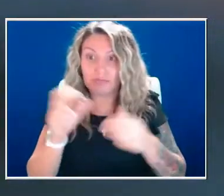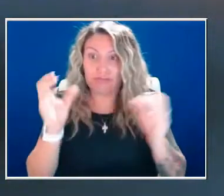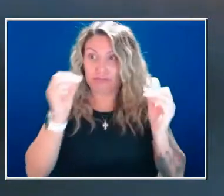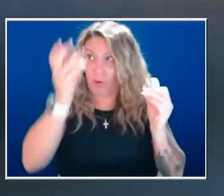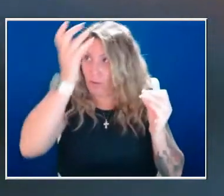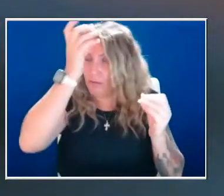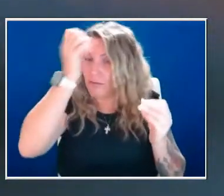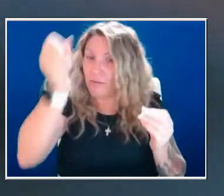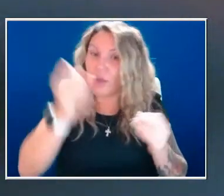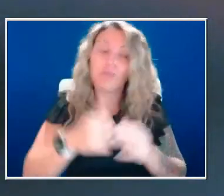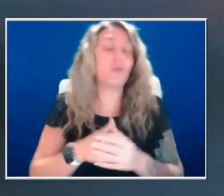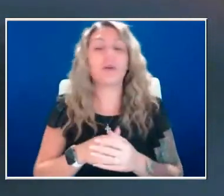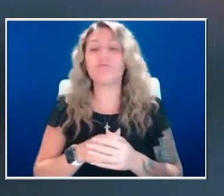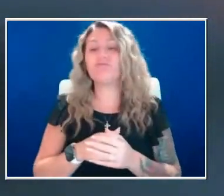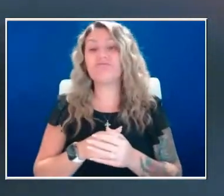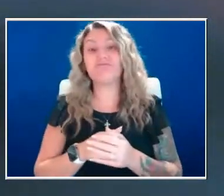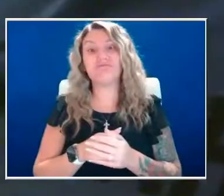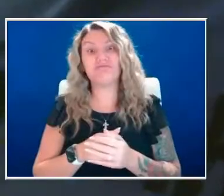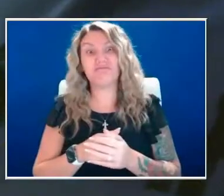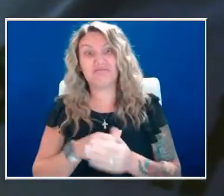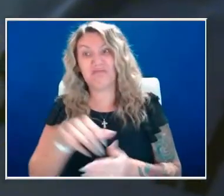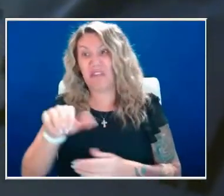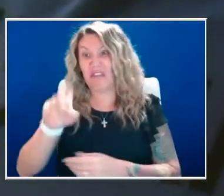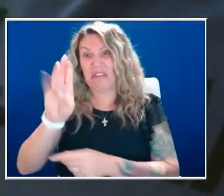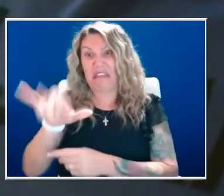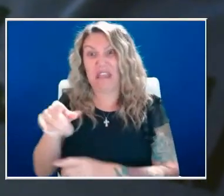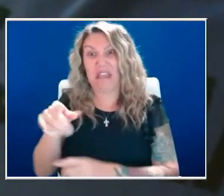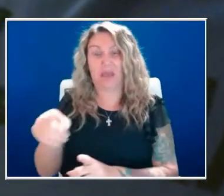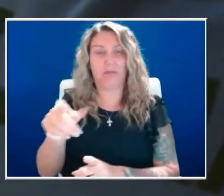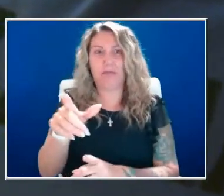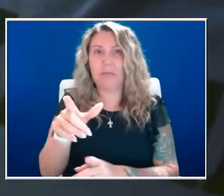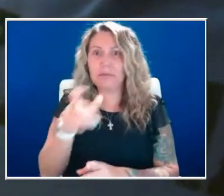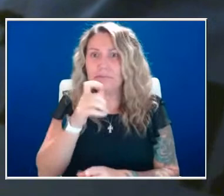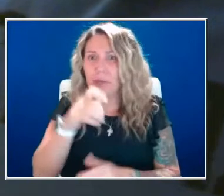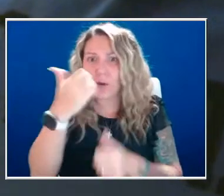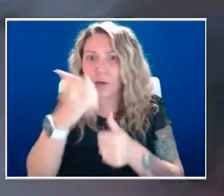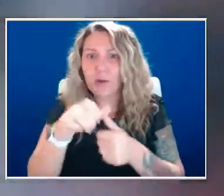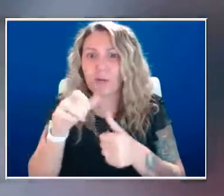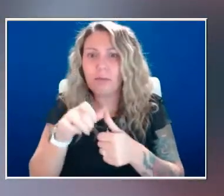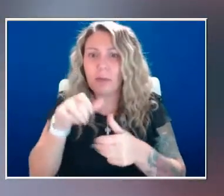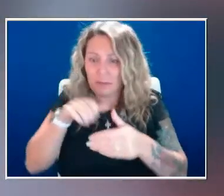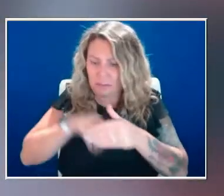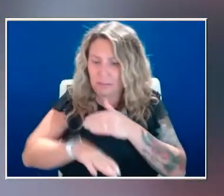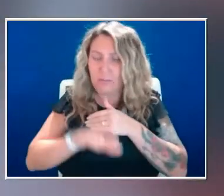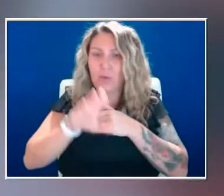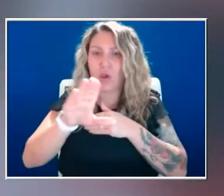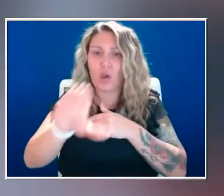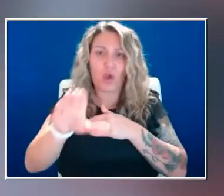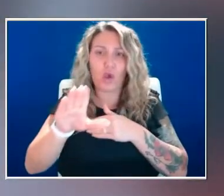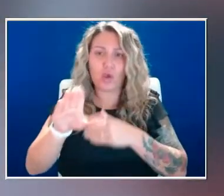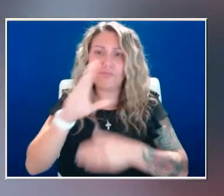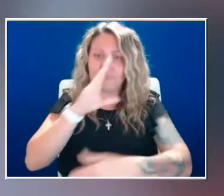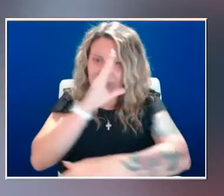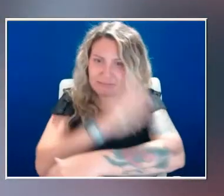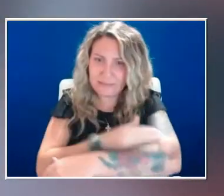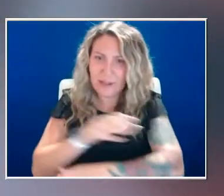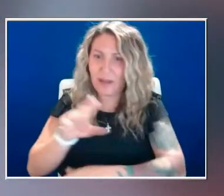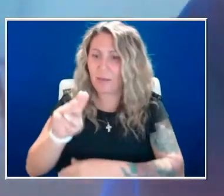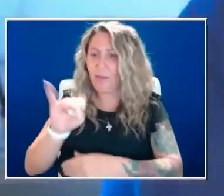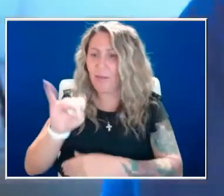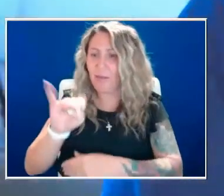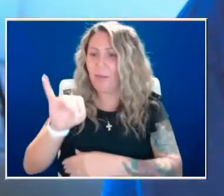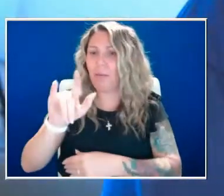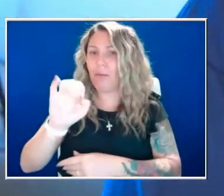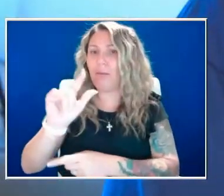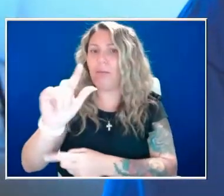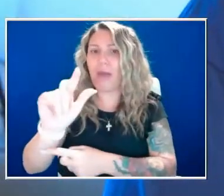no memory of delivering her son Micah, but she does recall the sharp pain in her head that landed her in the hospital. The whole time I